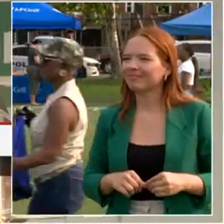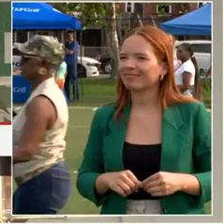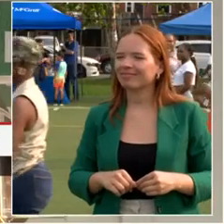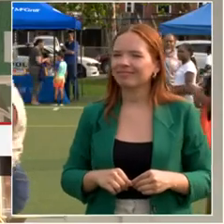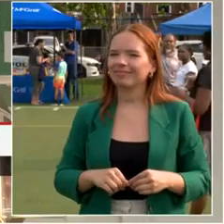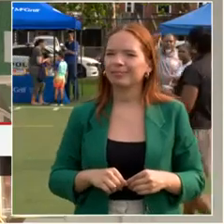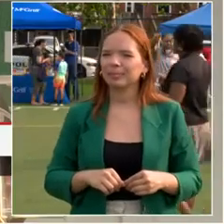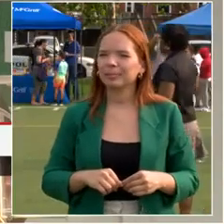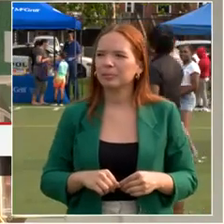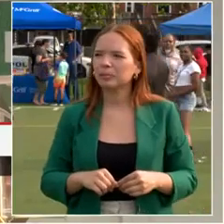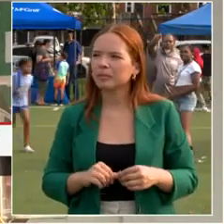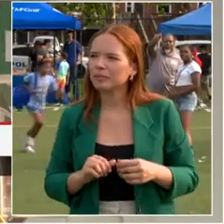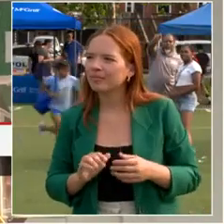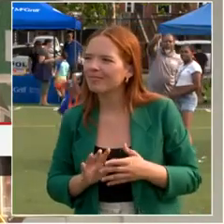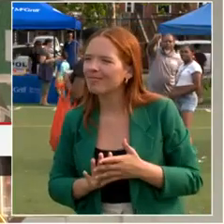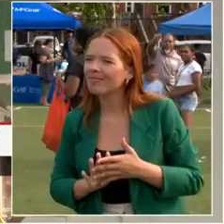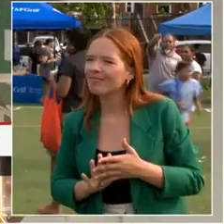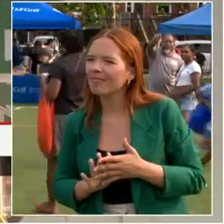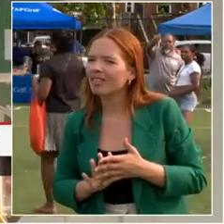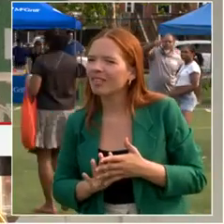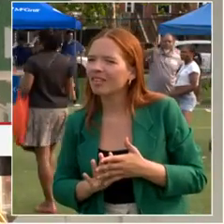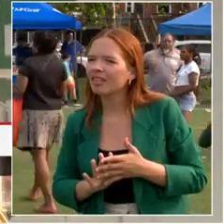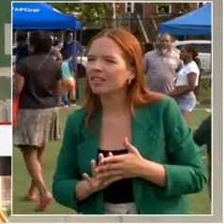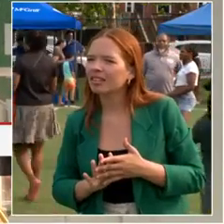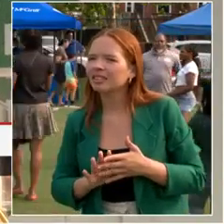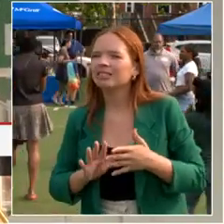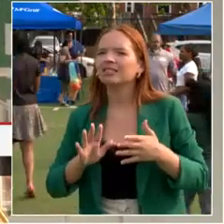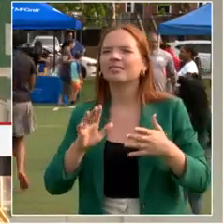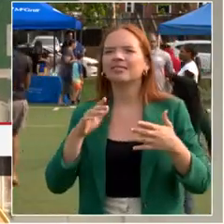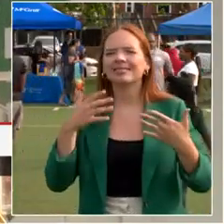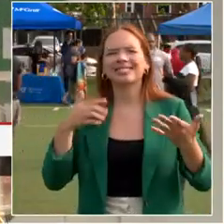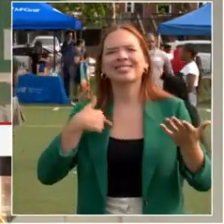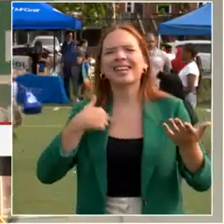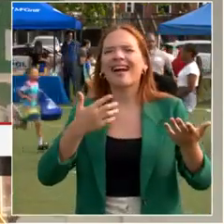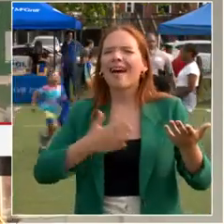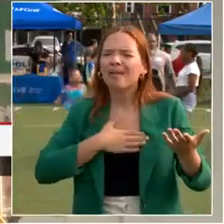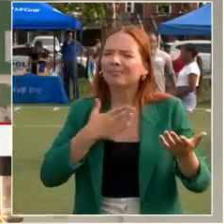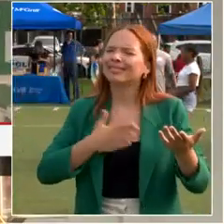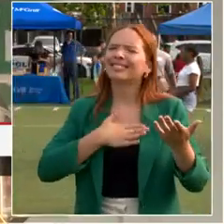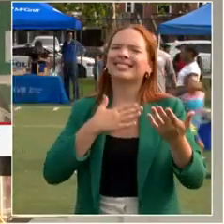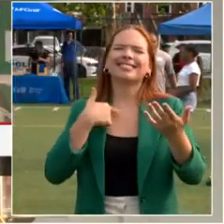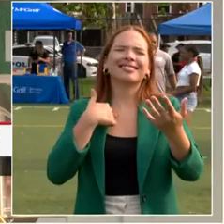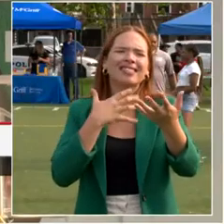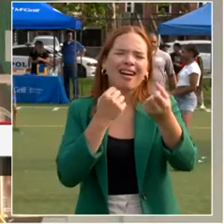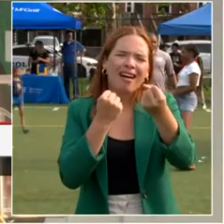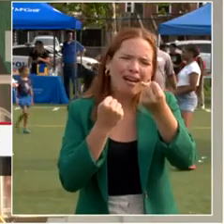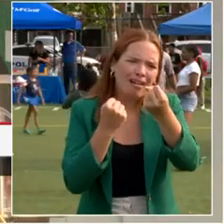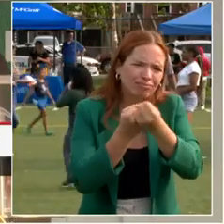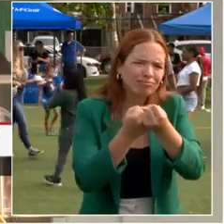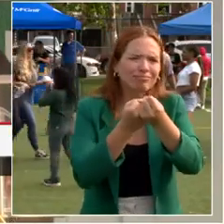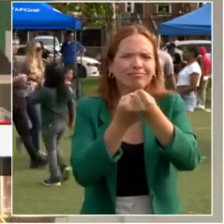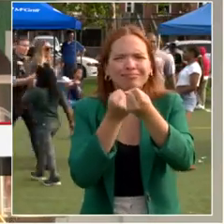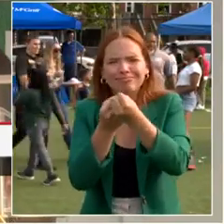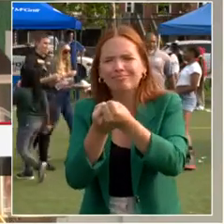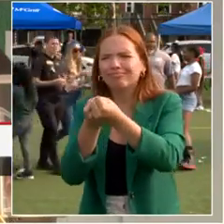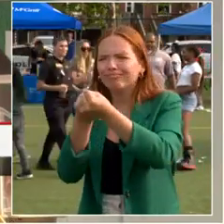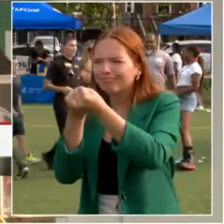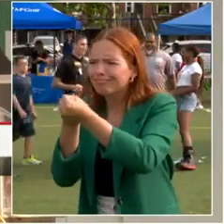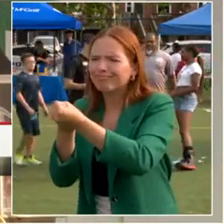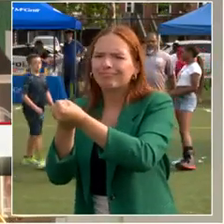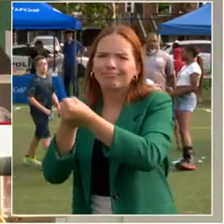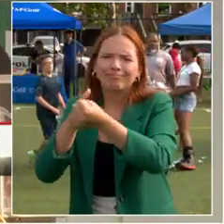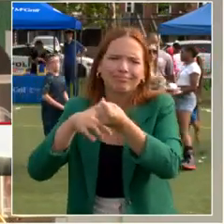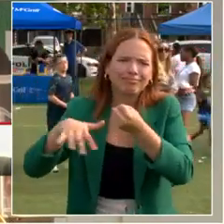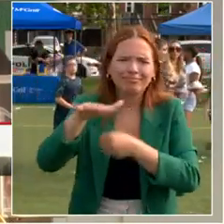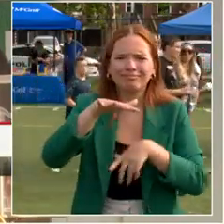their job, we have to support them and ourselves in their endeavors to bring crime